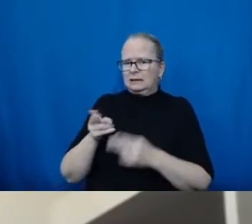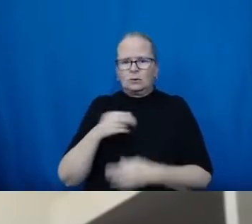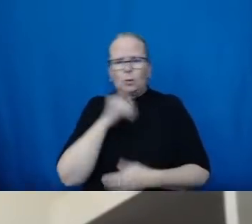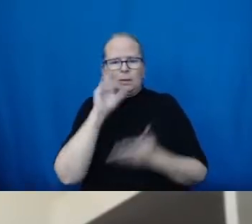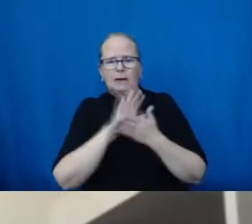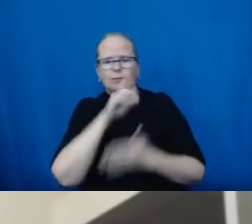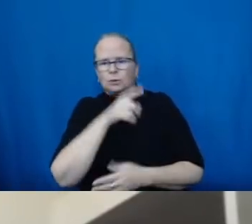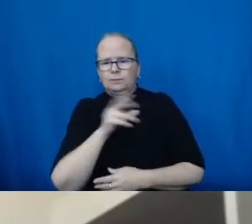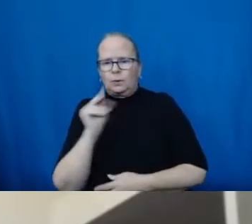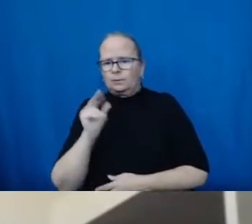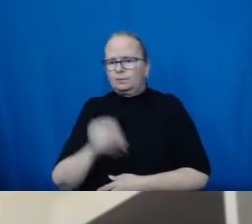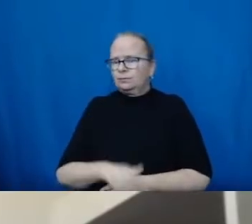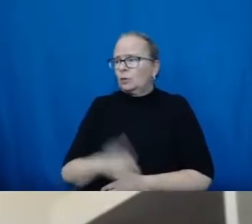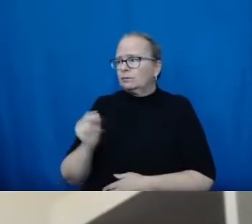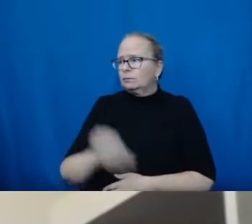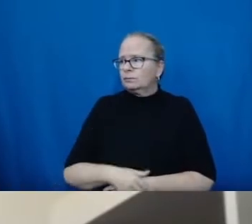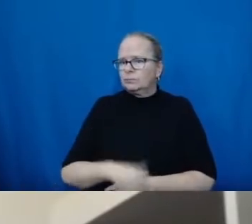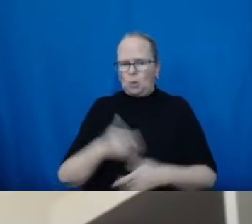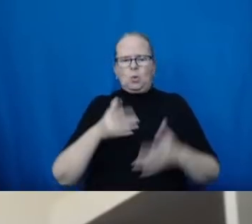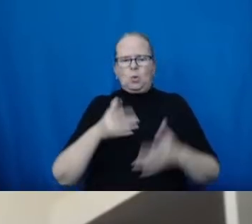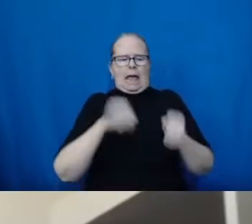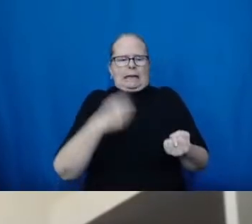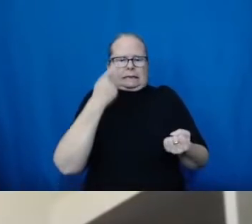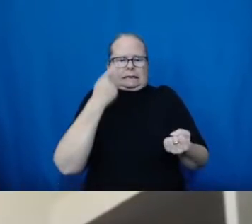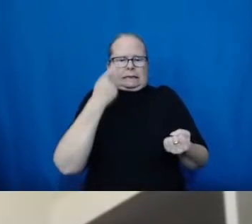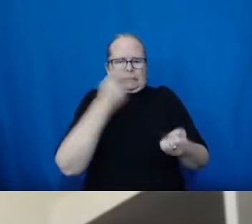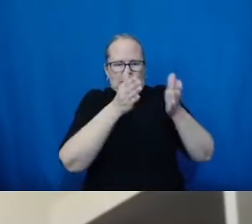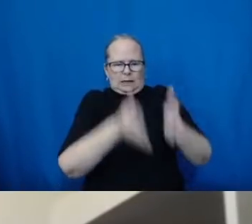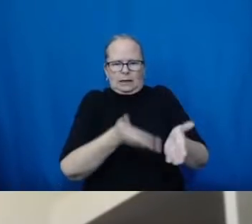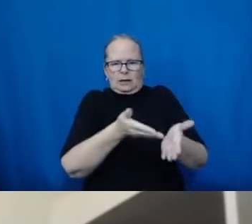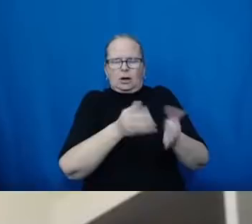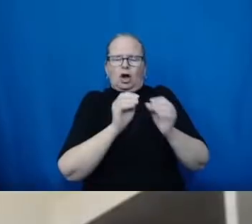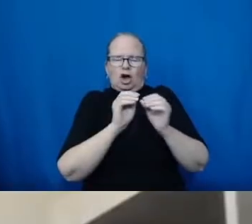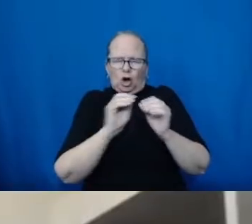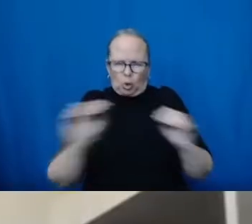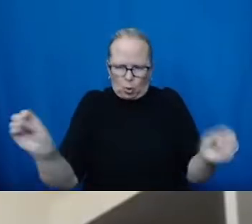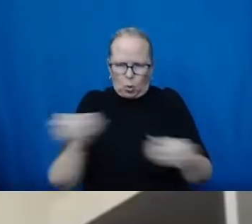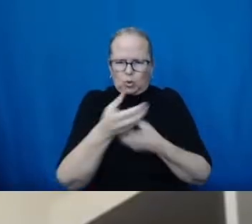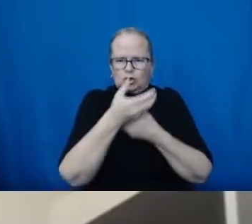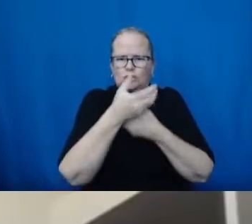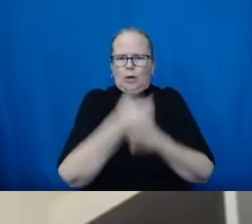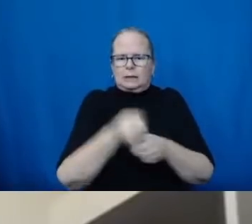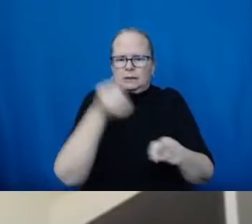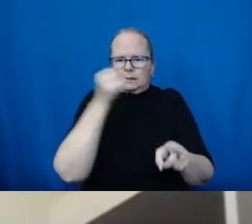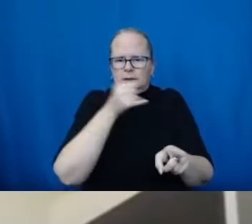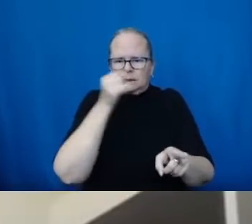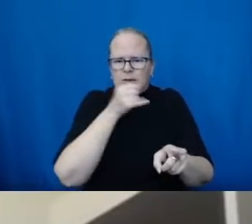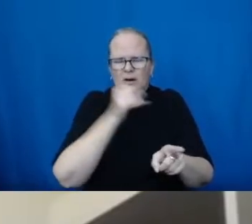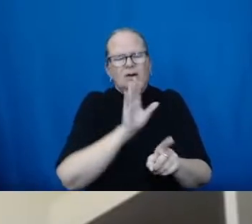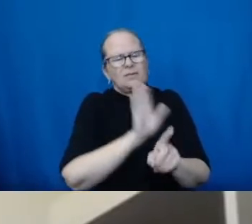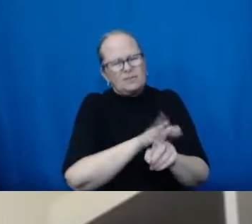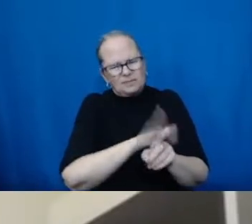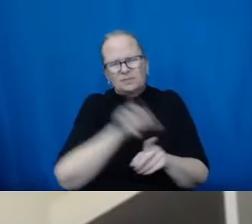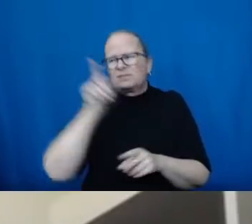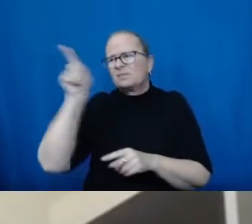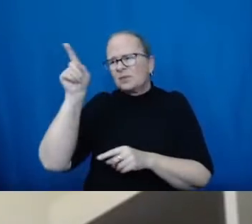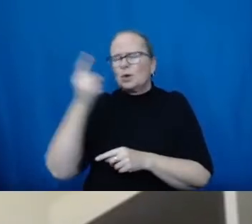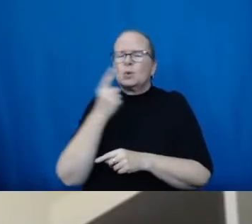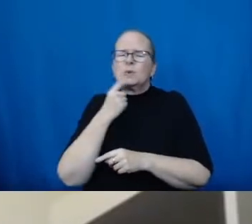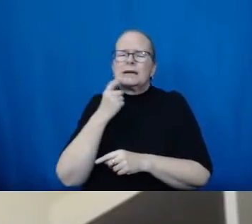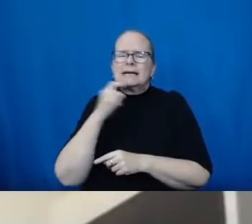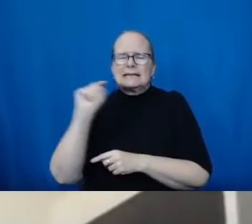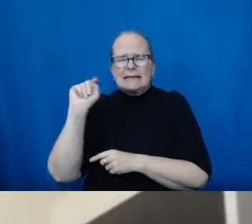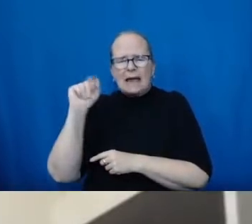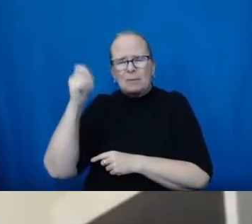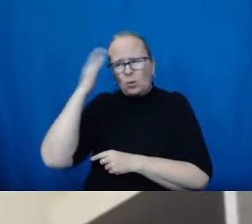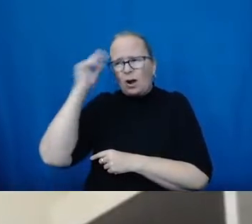the lines of, government red tape is just slowing everything down all the time, we know what a problem, this bureaucratic nonsense is. The only reason